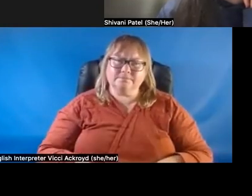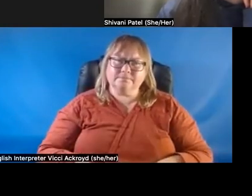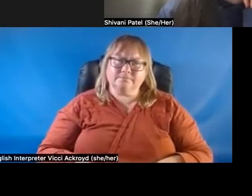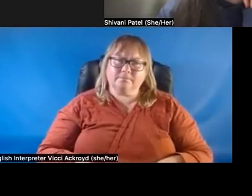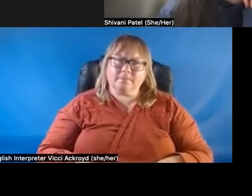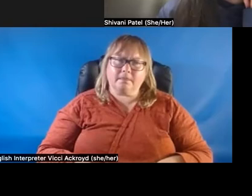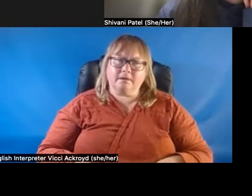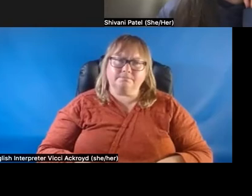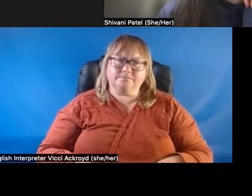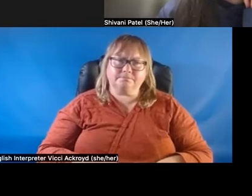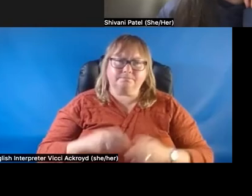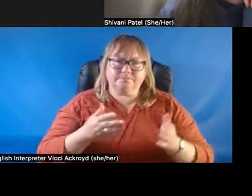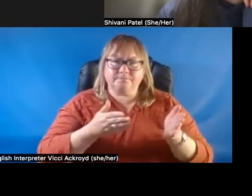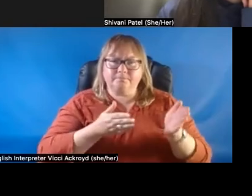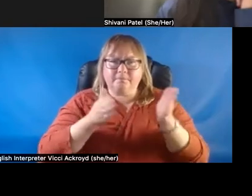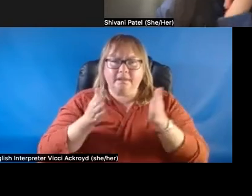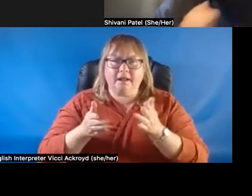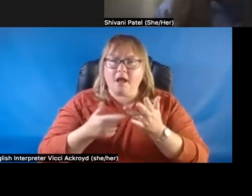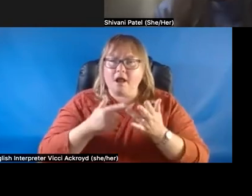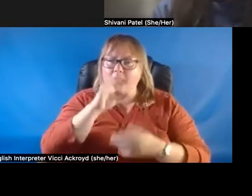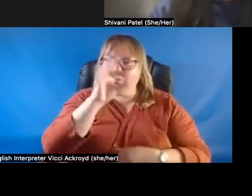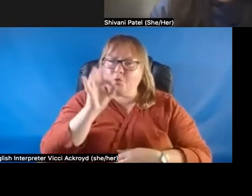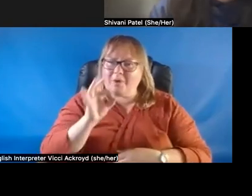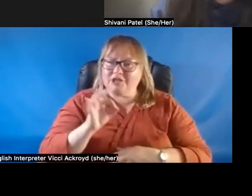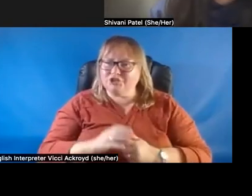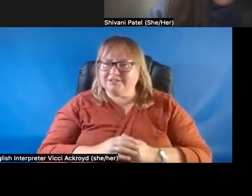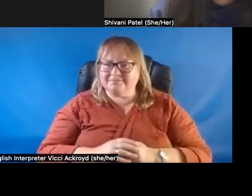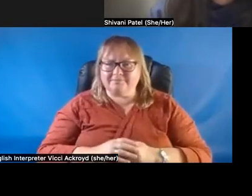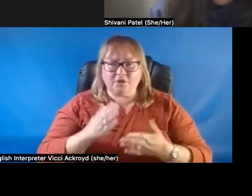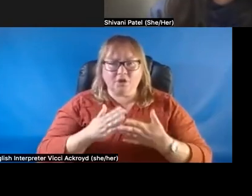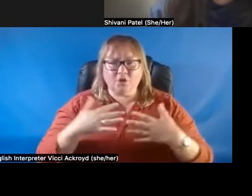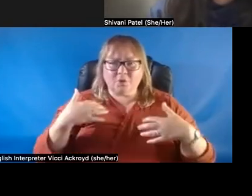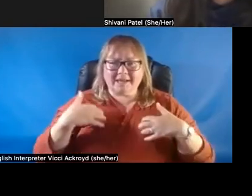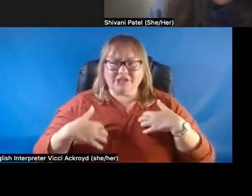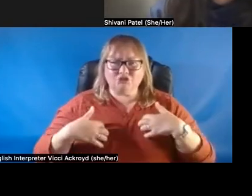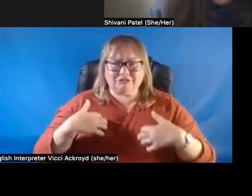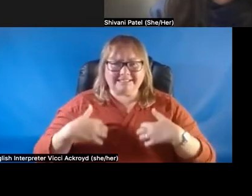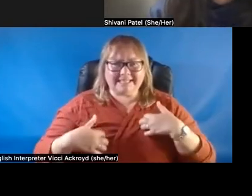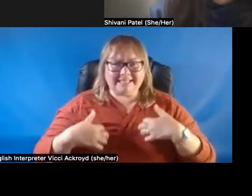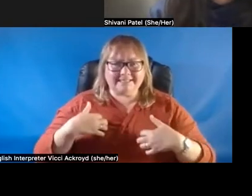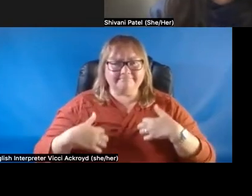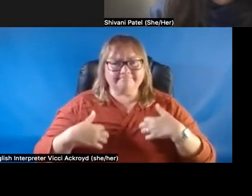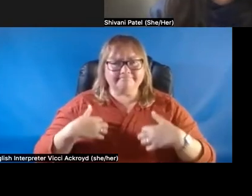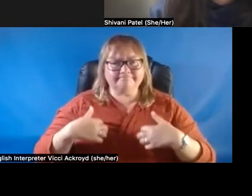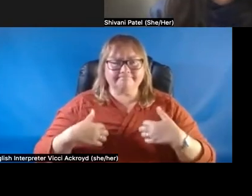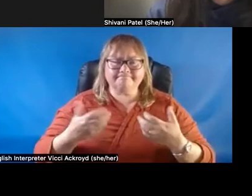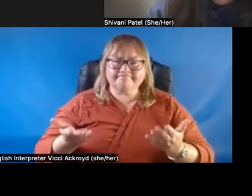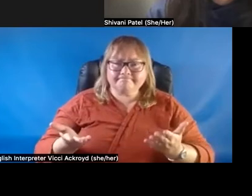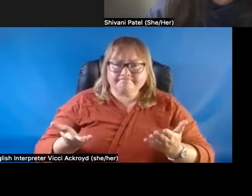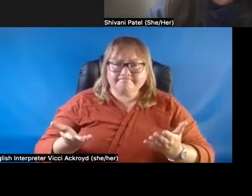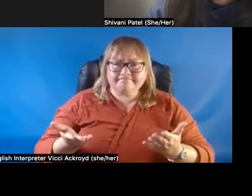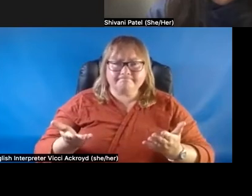Let's go to the next question. It's quite interesting to hear about like how our